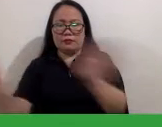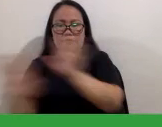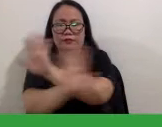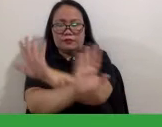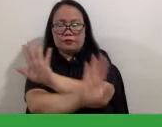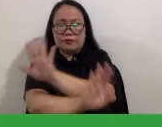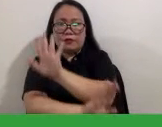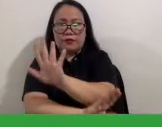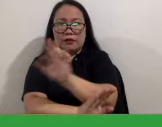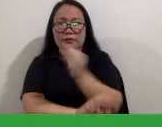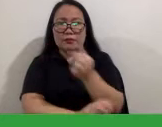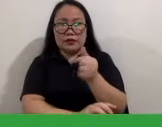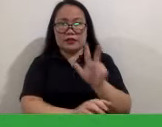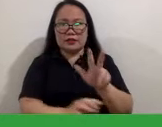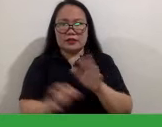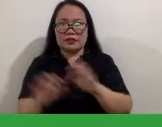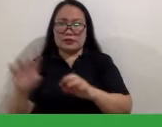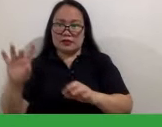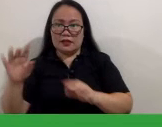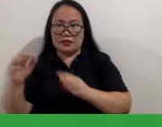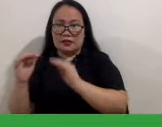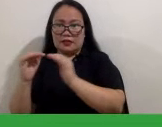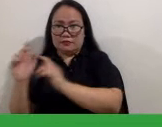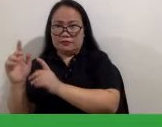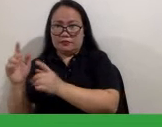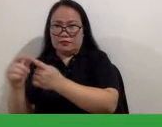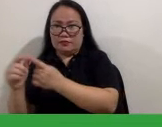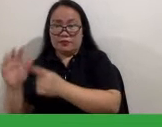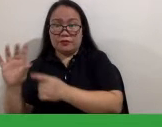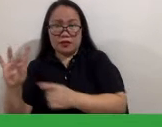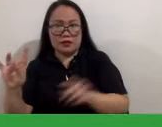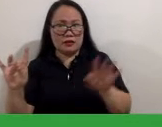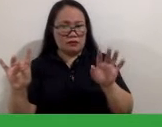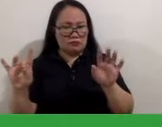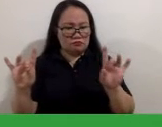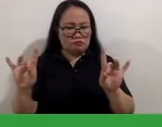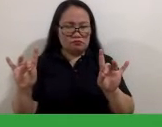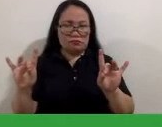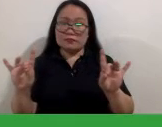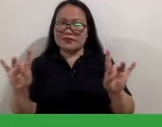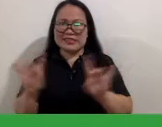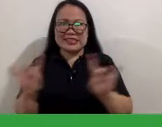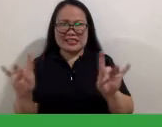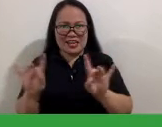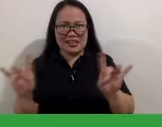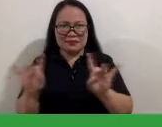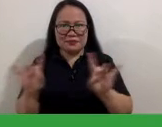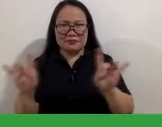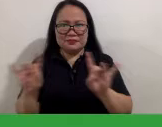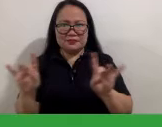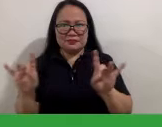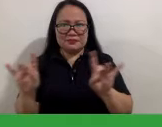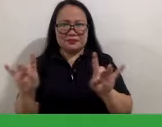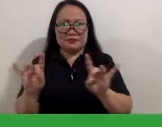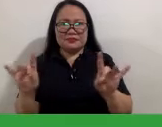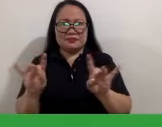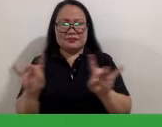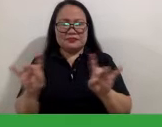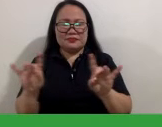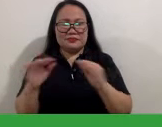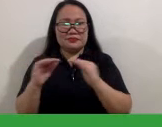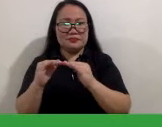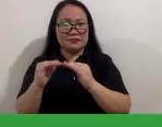to 8. And 5 plus 3 is equal to 8. What have you noticed? They are